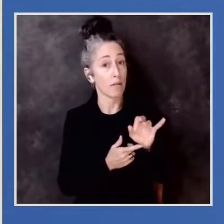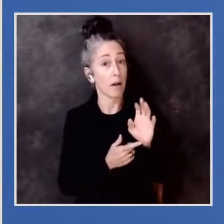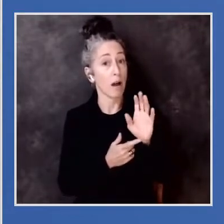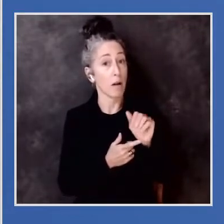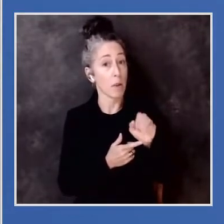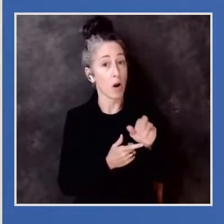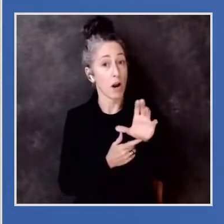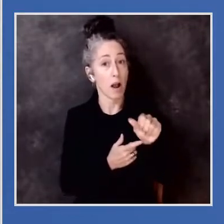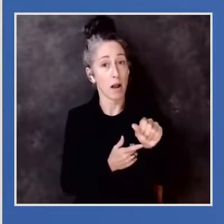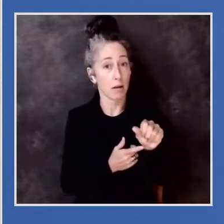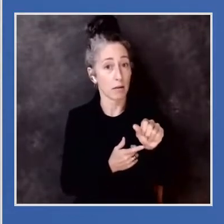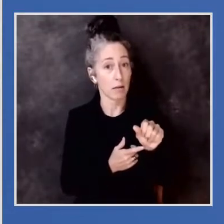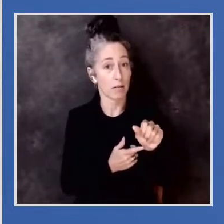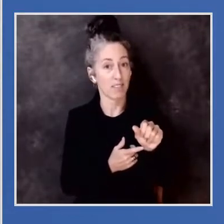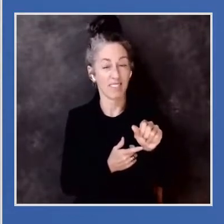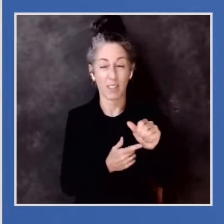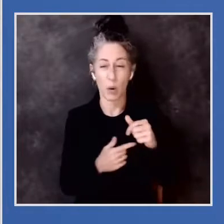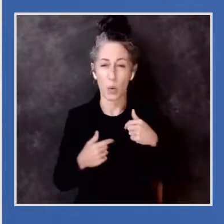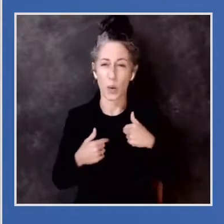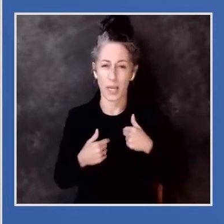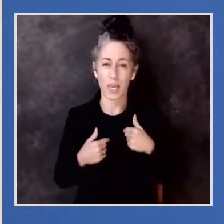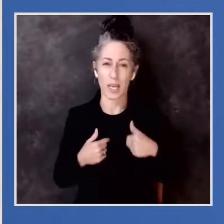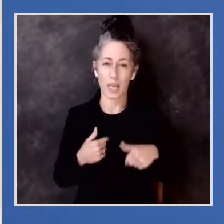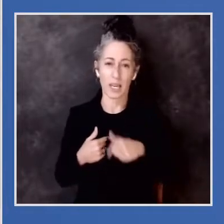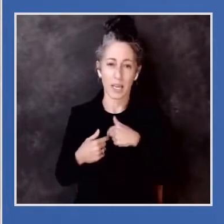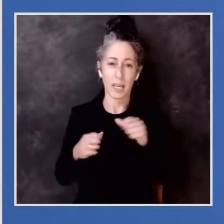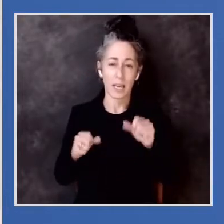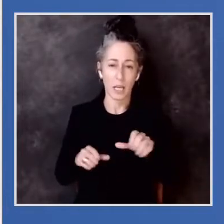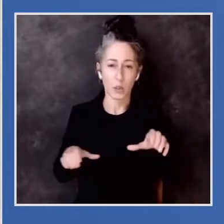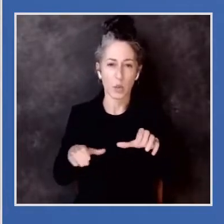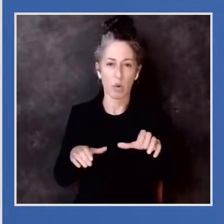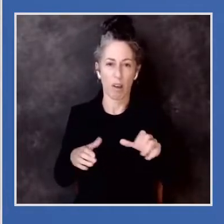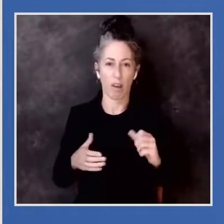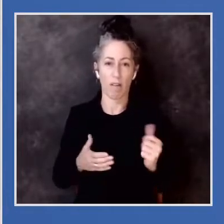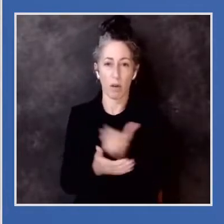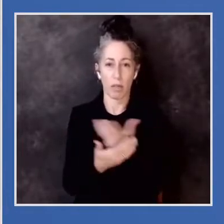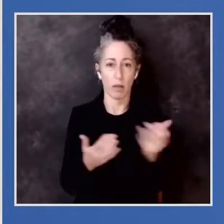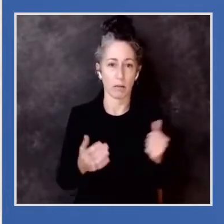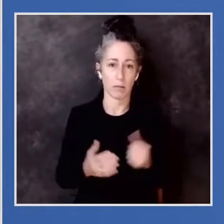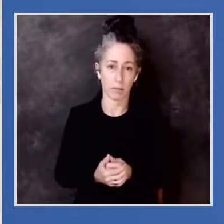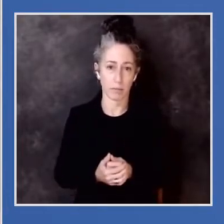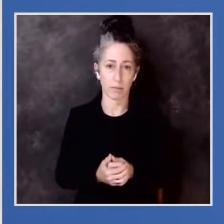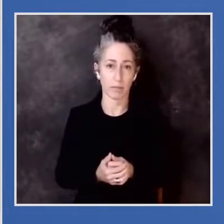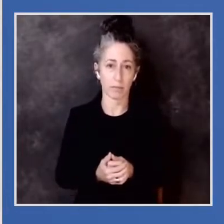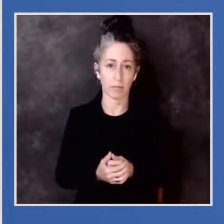the American people can't do and been unable to do when we put our minds to it.